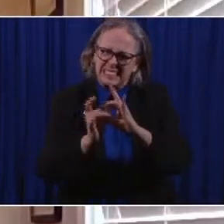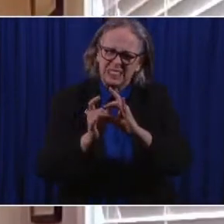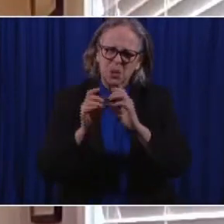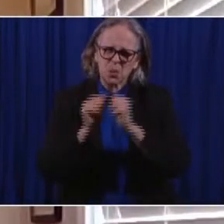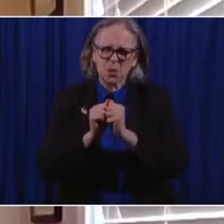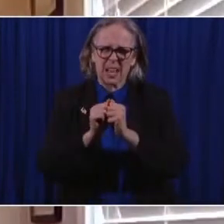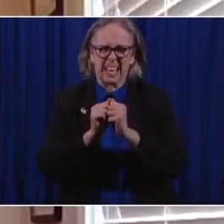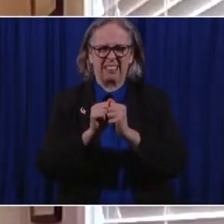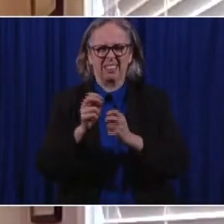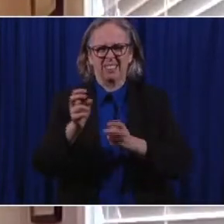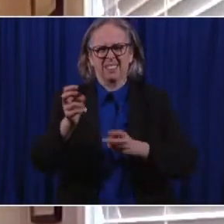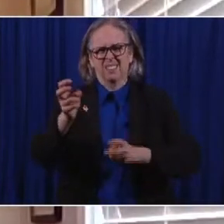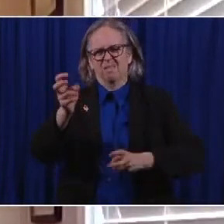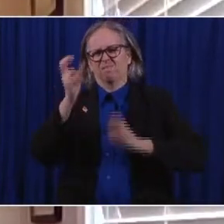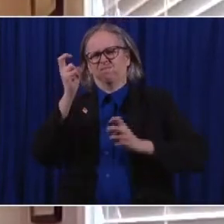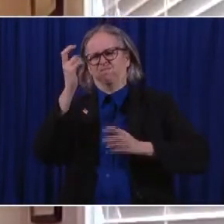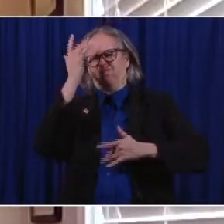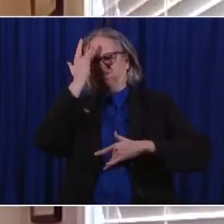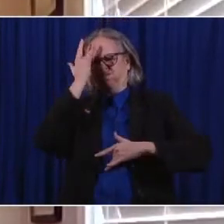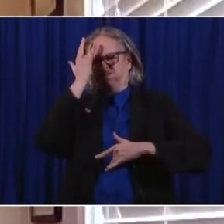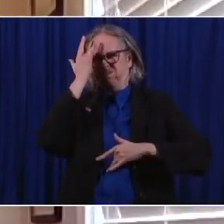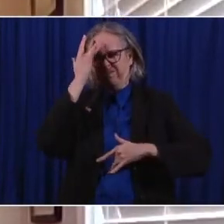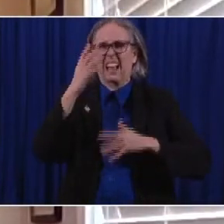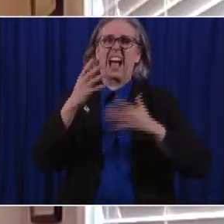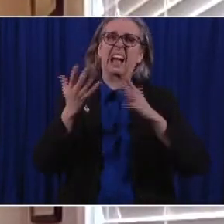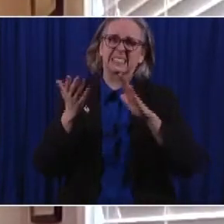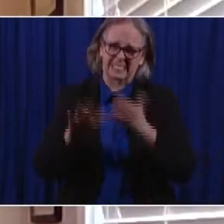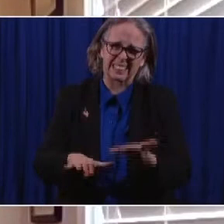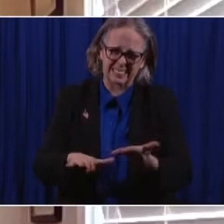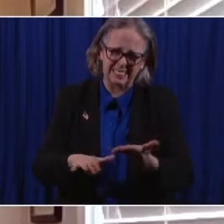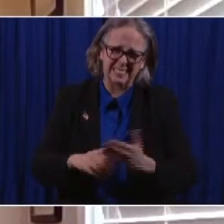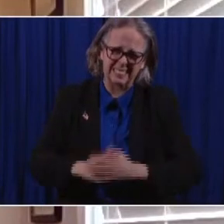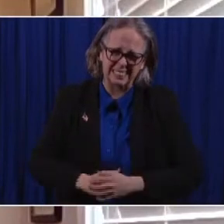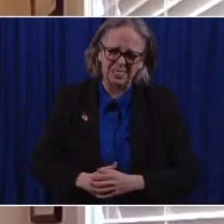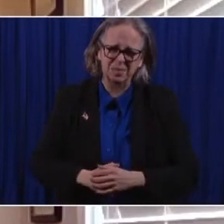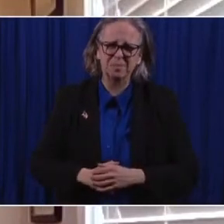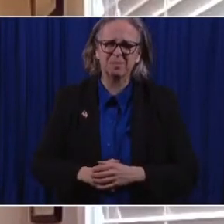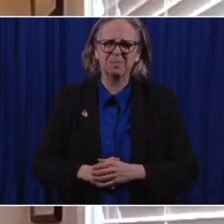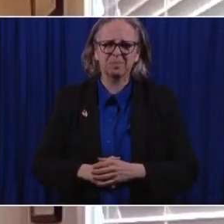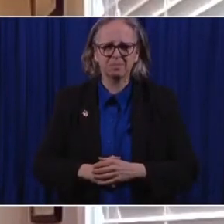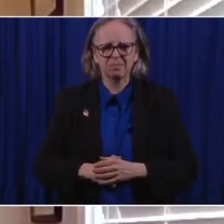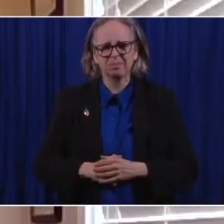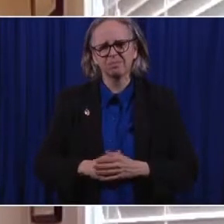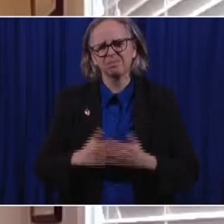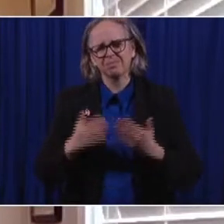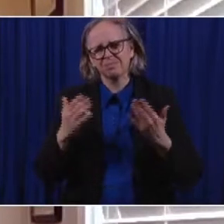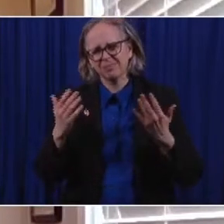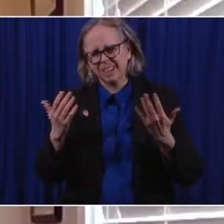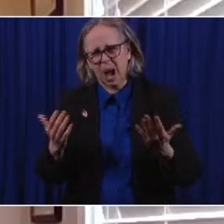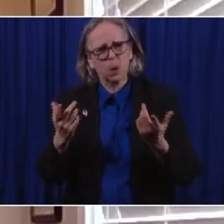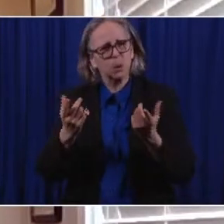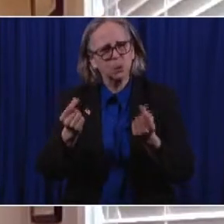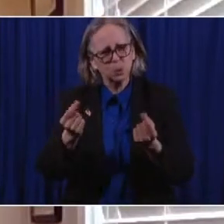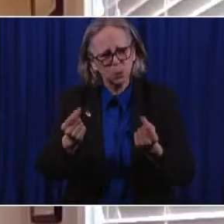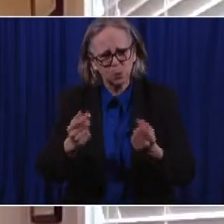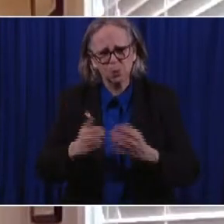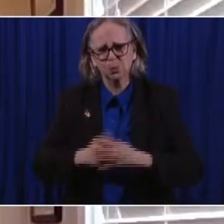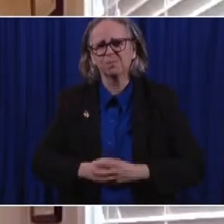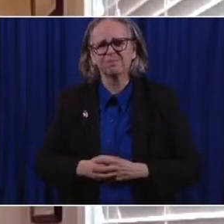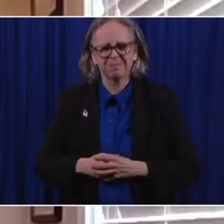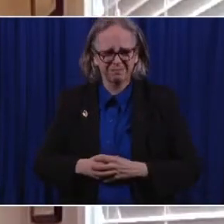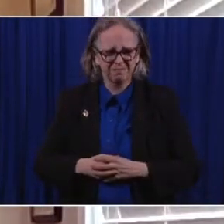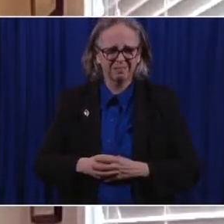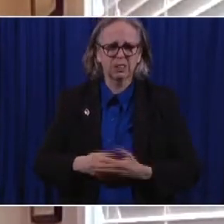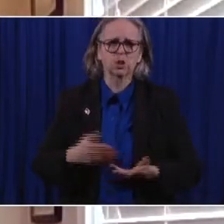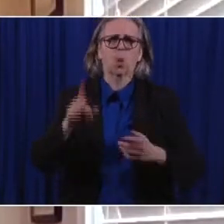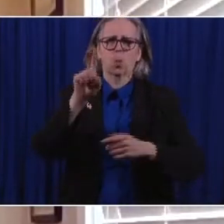yet reached the point of having made decisions or definitions for the phases after 1B.